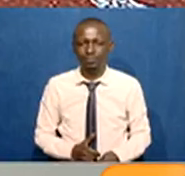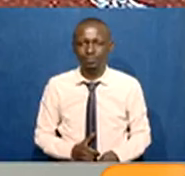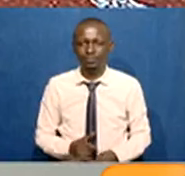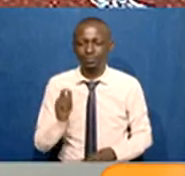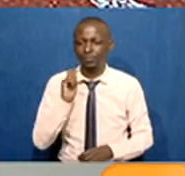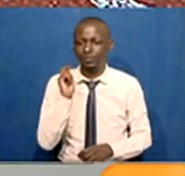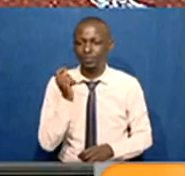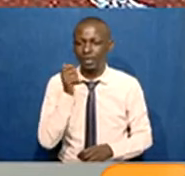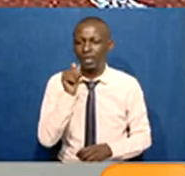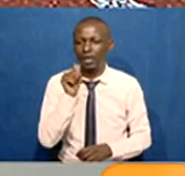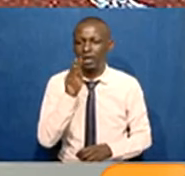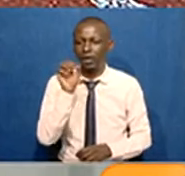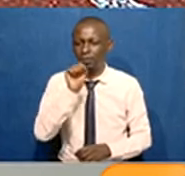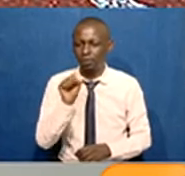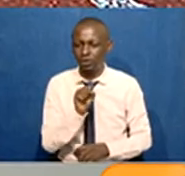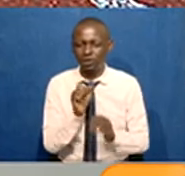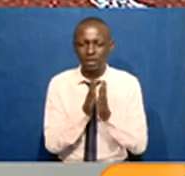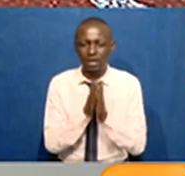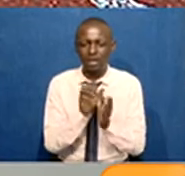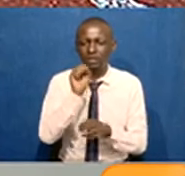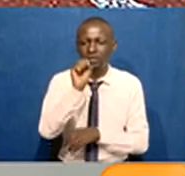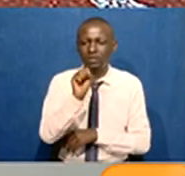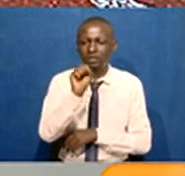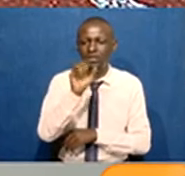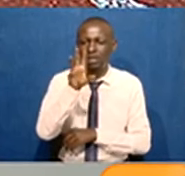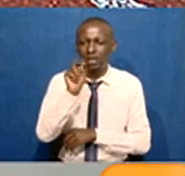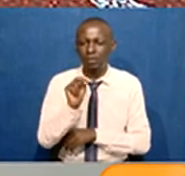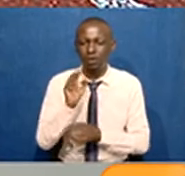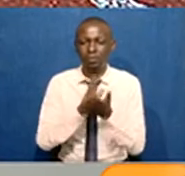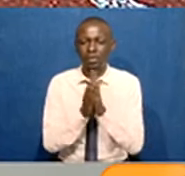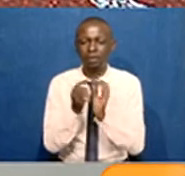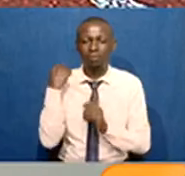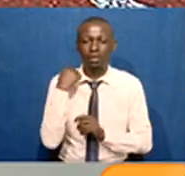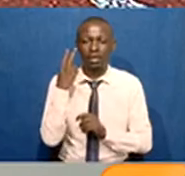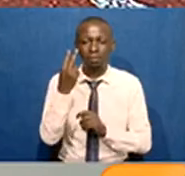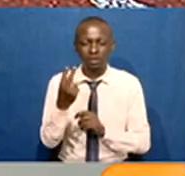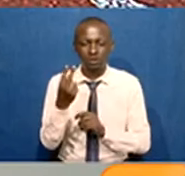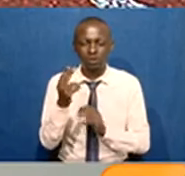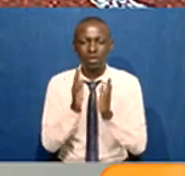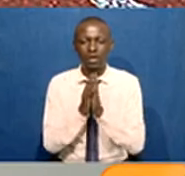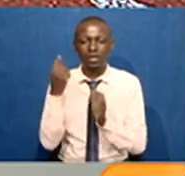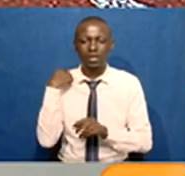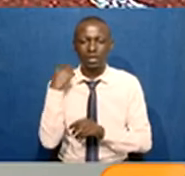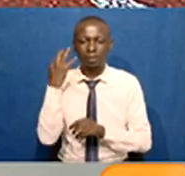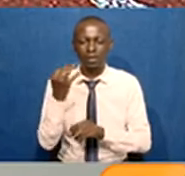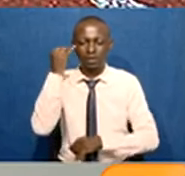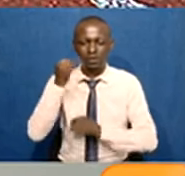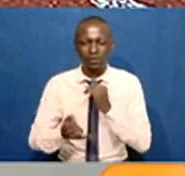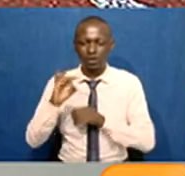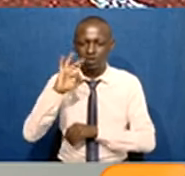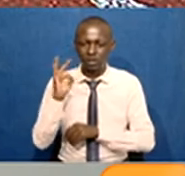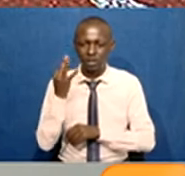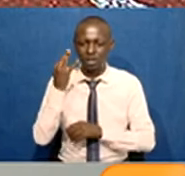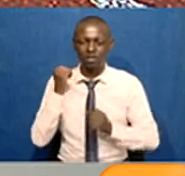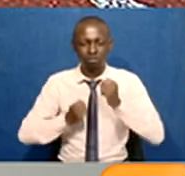Kenya's Amos Serem and Simon Kiprono played second fiddle to Ethiopia's Samuel Debisa in the finals of the 3,000-meter